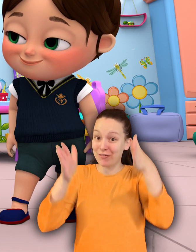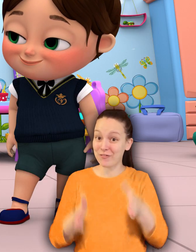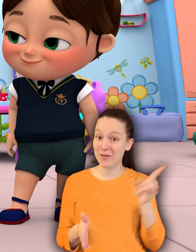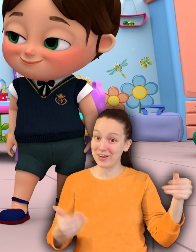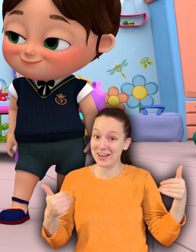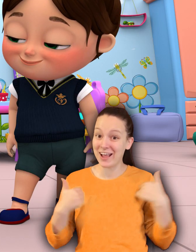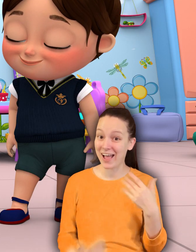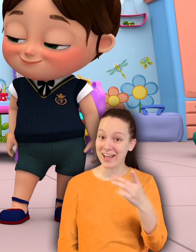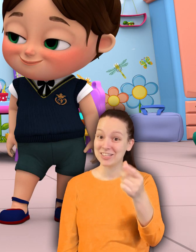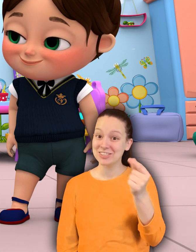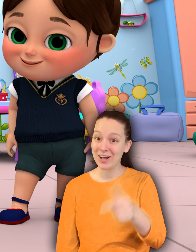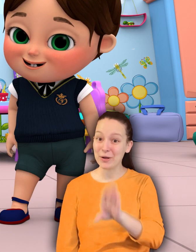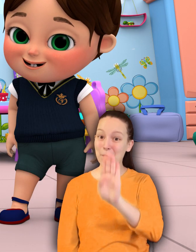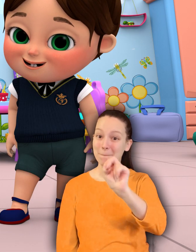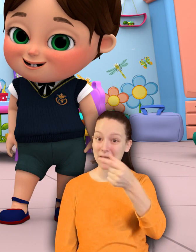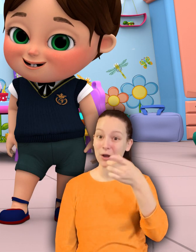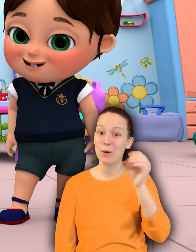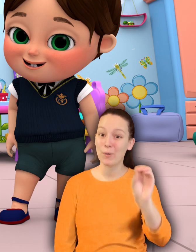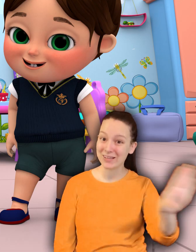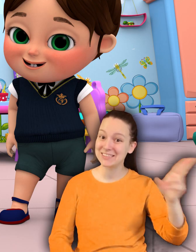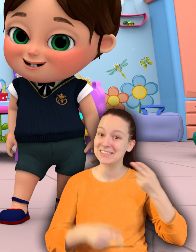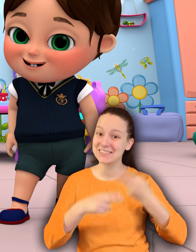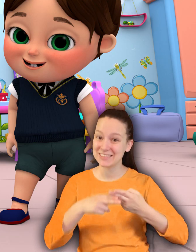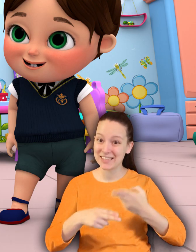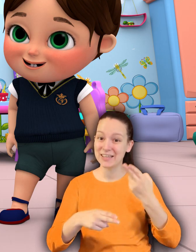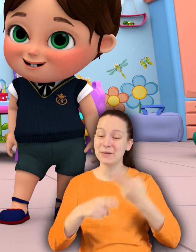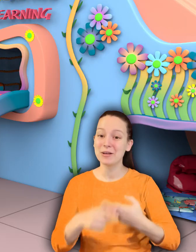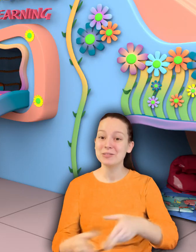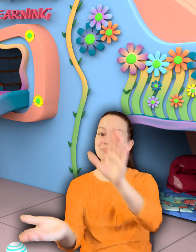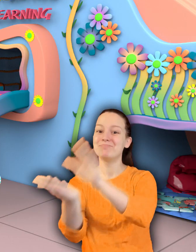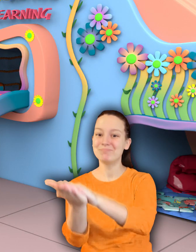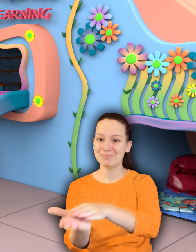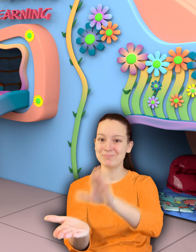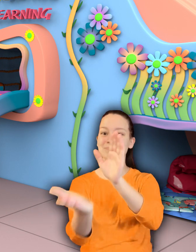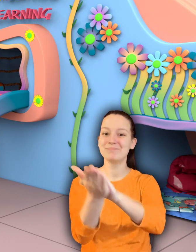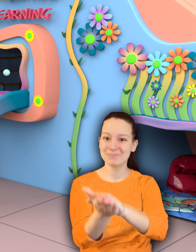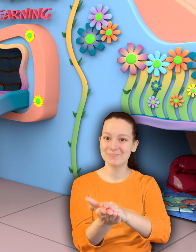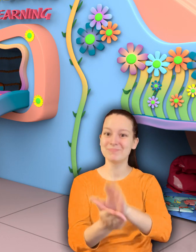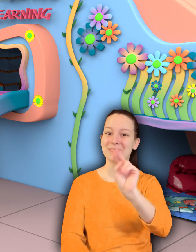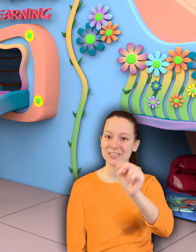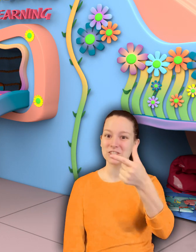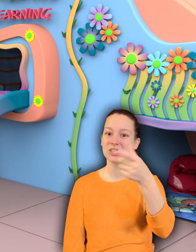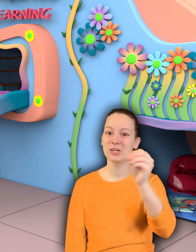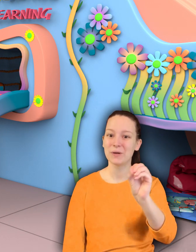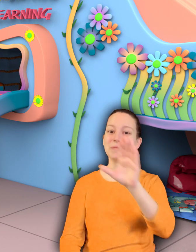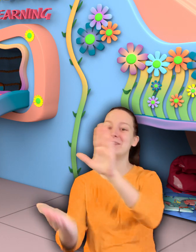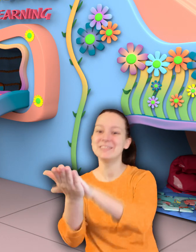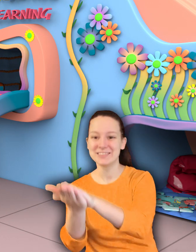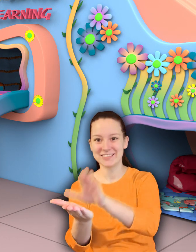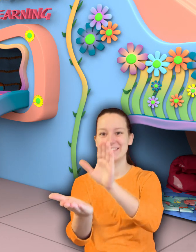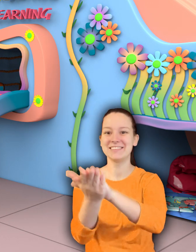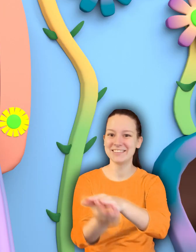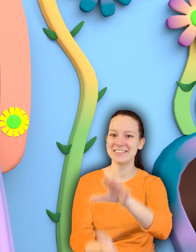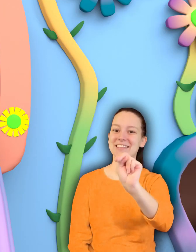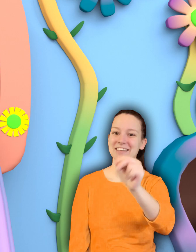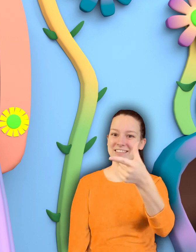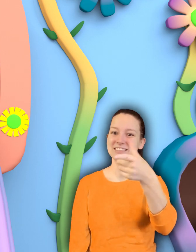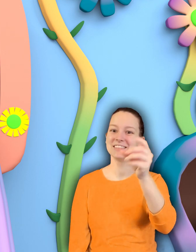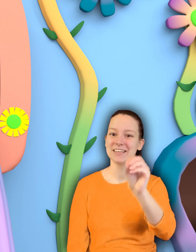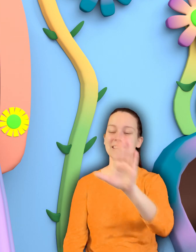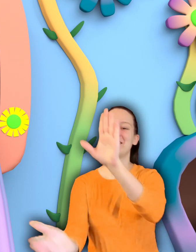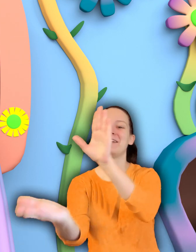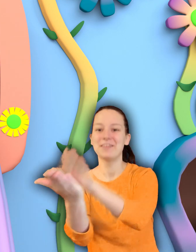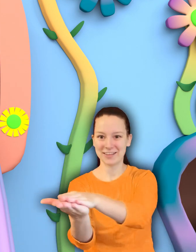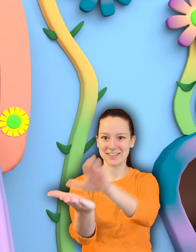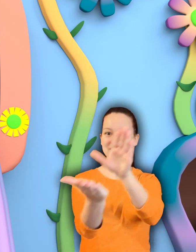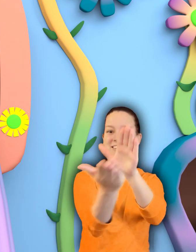there was a farmer had a dog and Bingo was his name-o NGO NGO